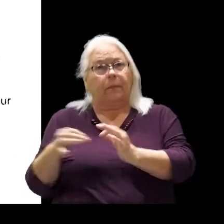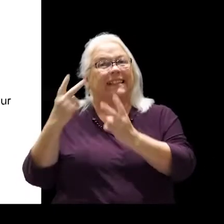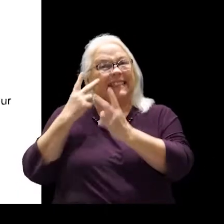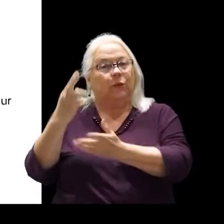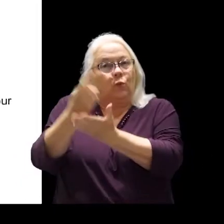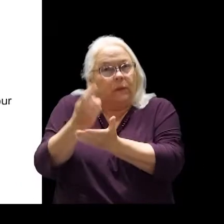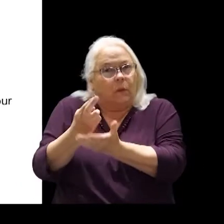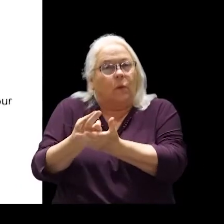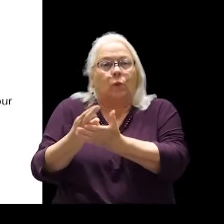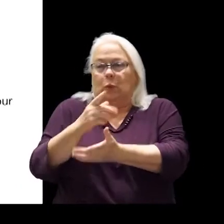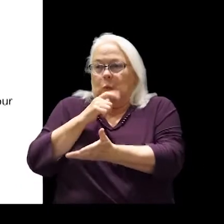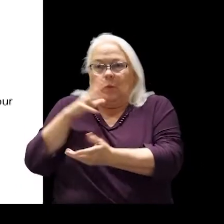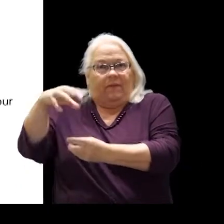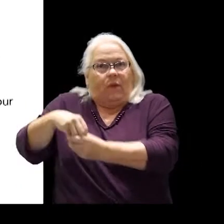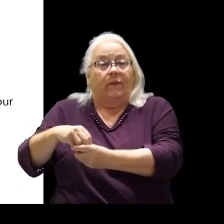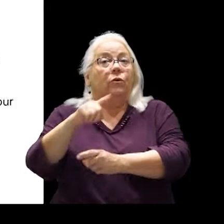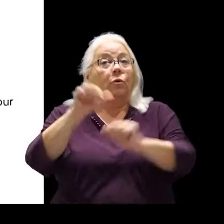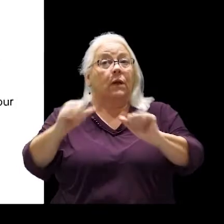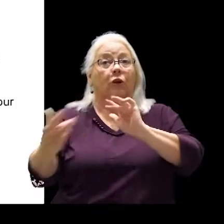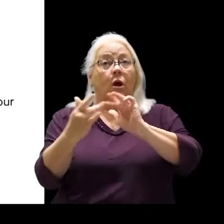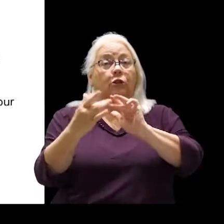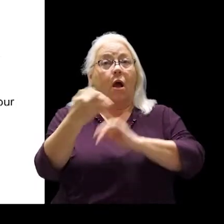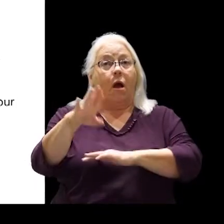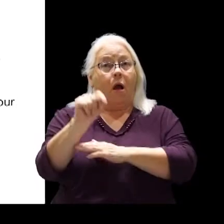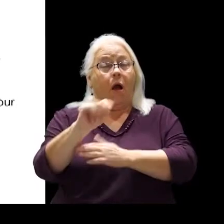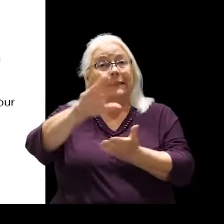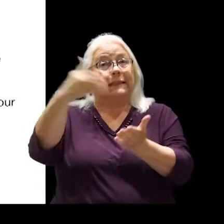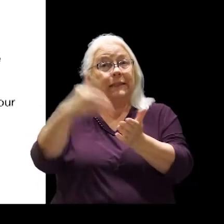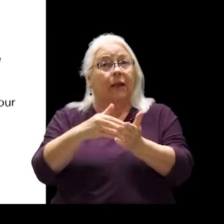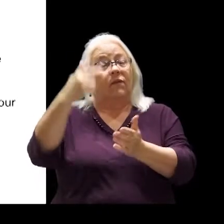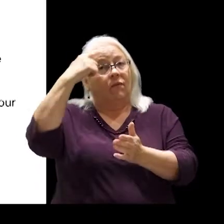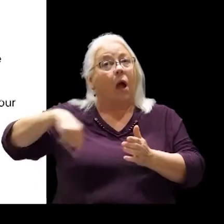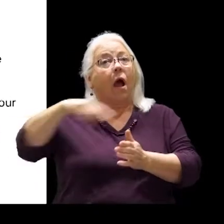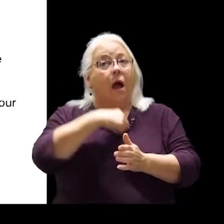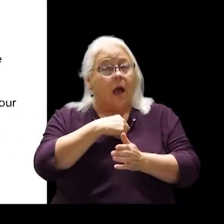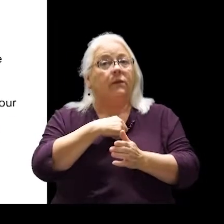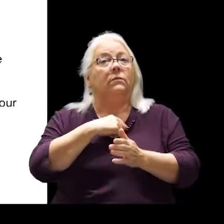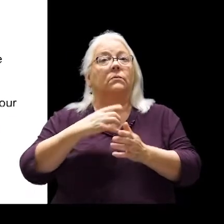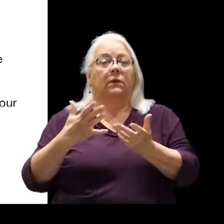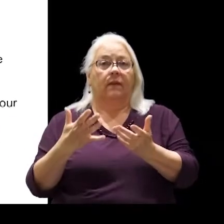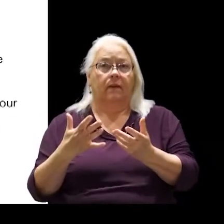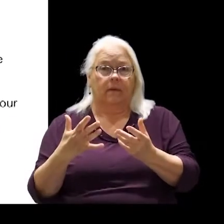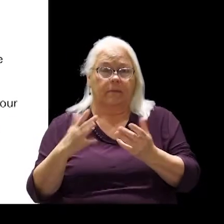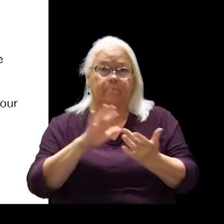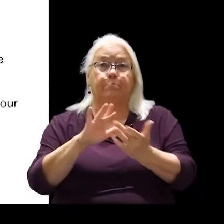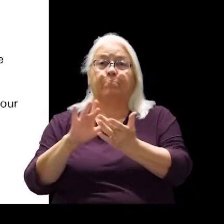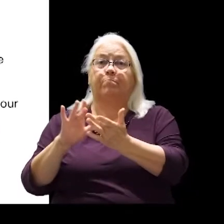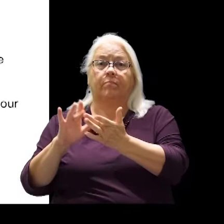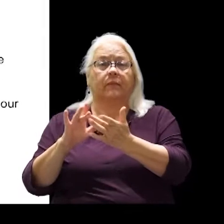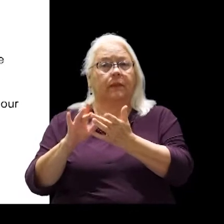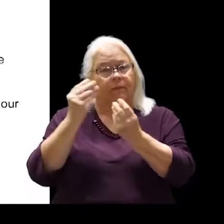video, we'll have lots of resources and credits, and you'll be able to connect with the artists that are in the interviews